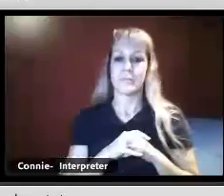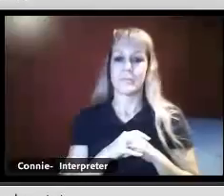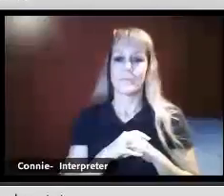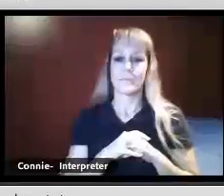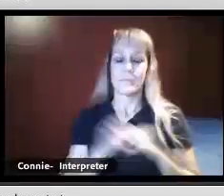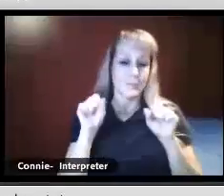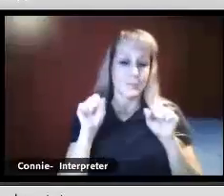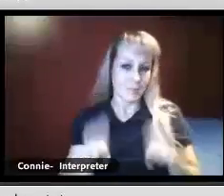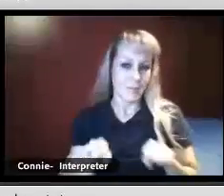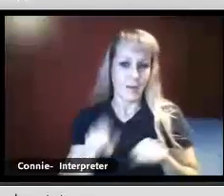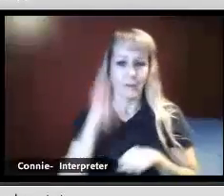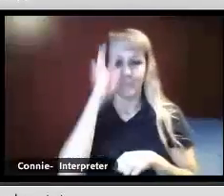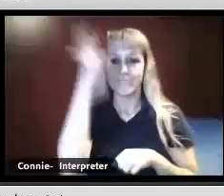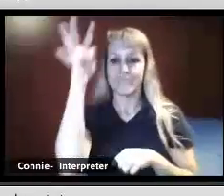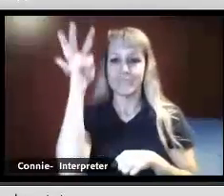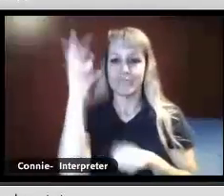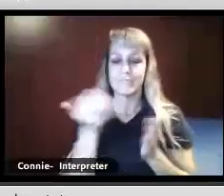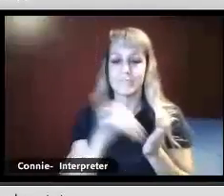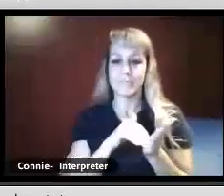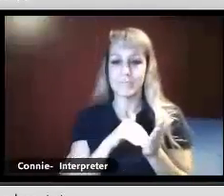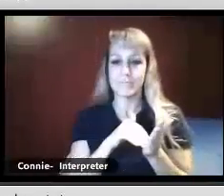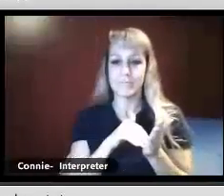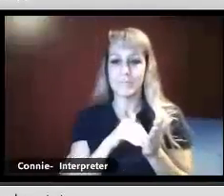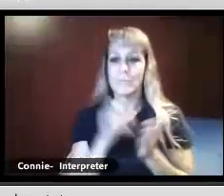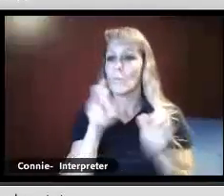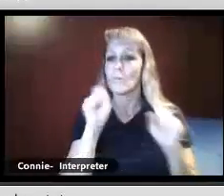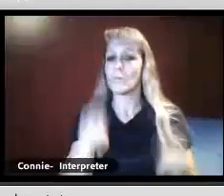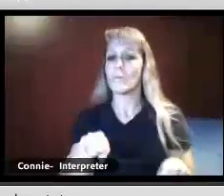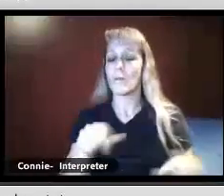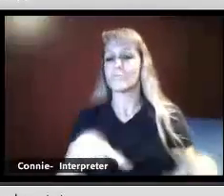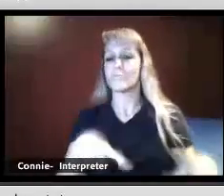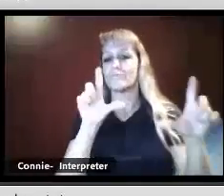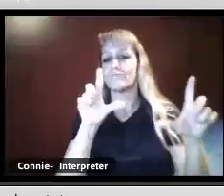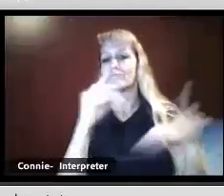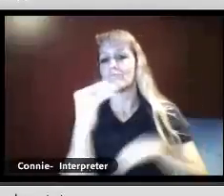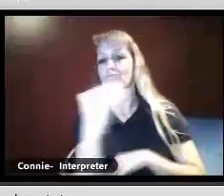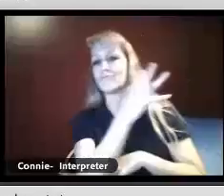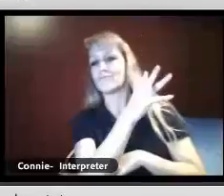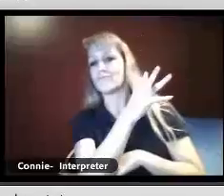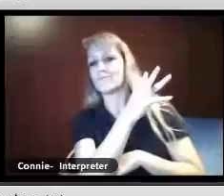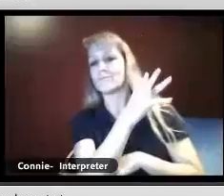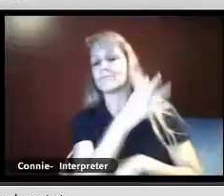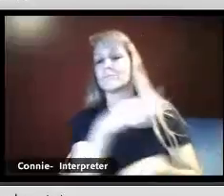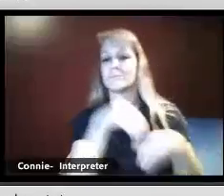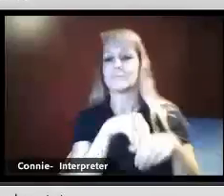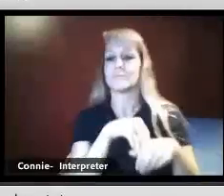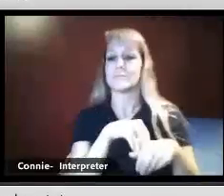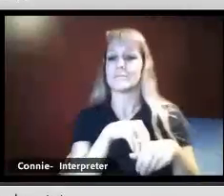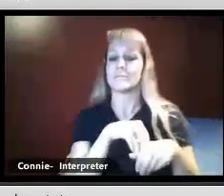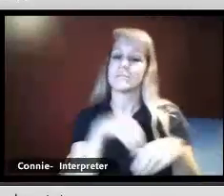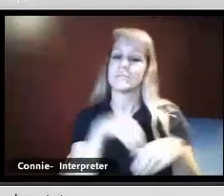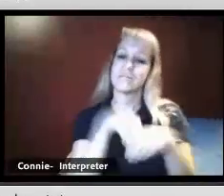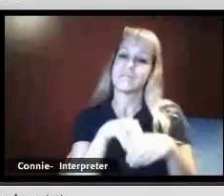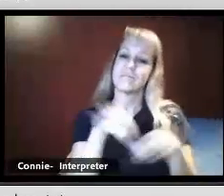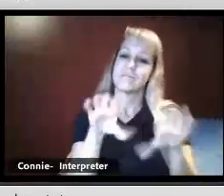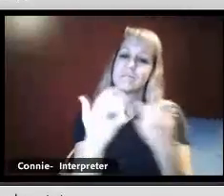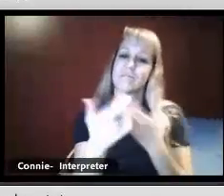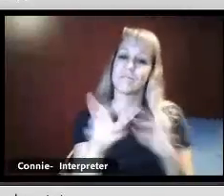could recreate this, but you could also project this onto a screen in a classroom to